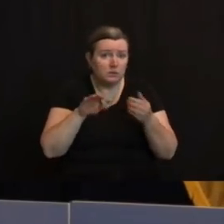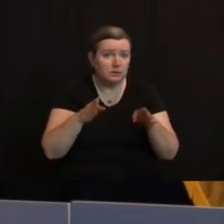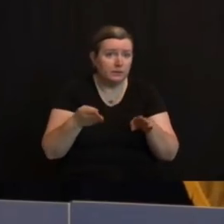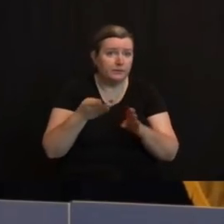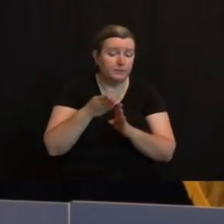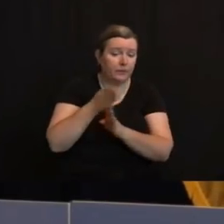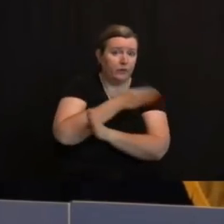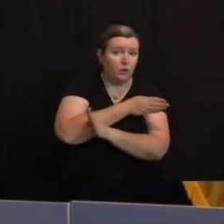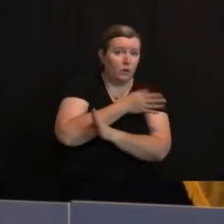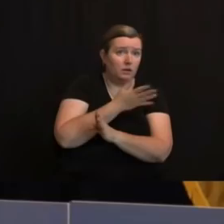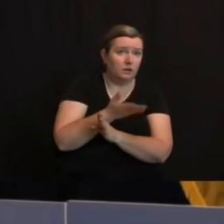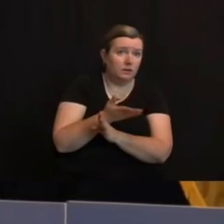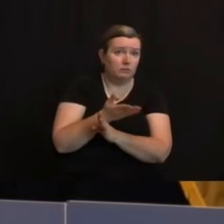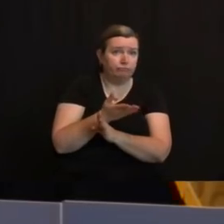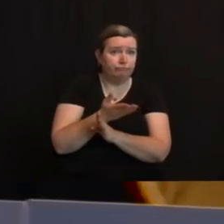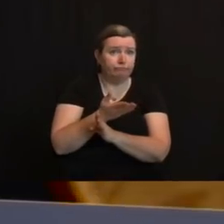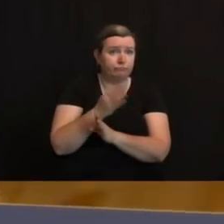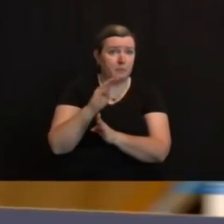known case.